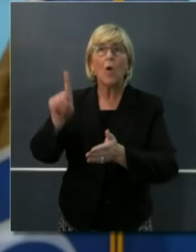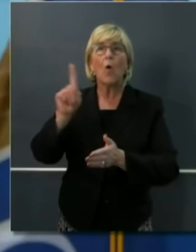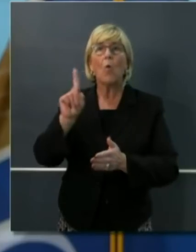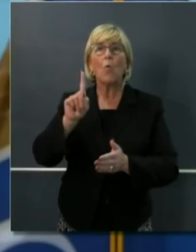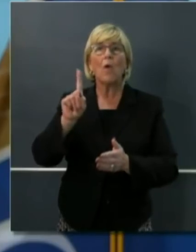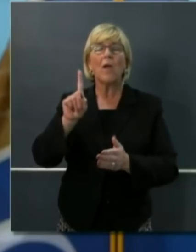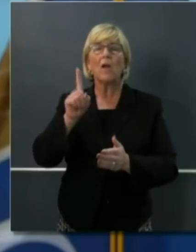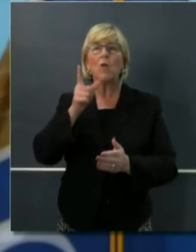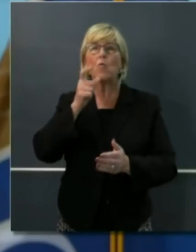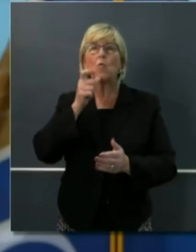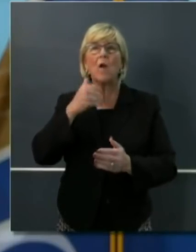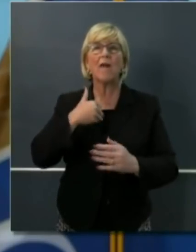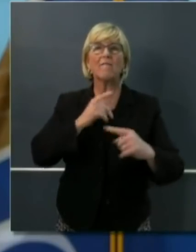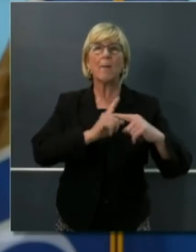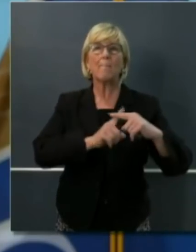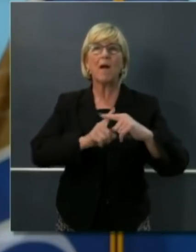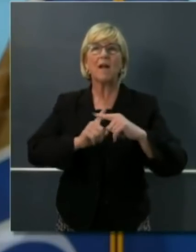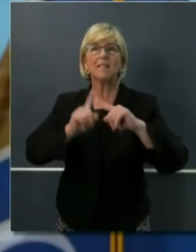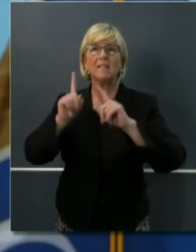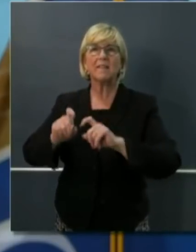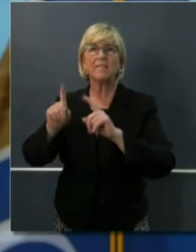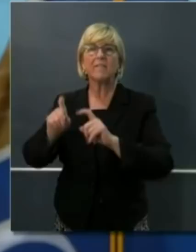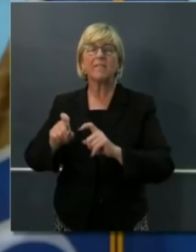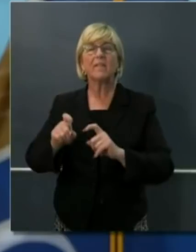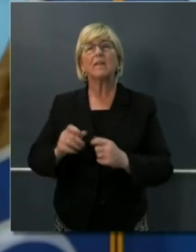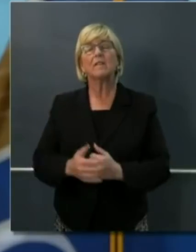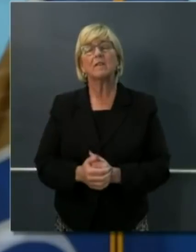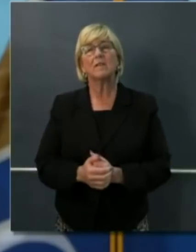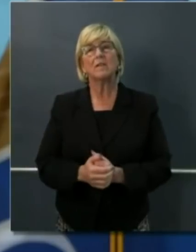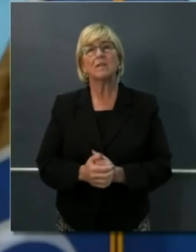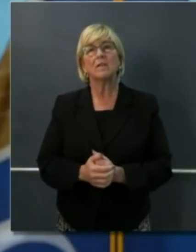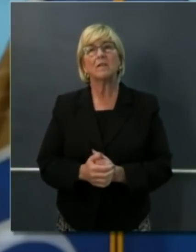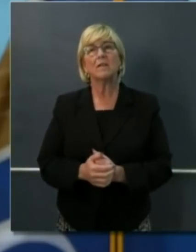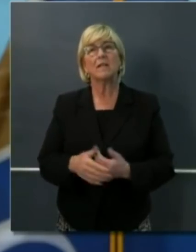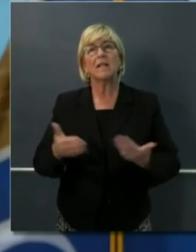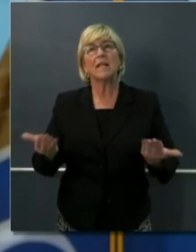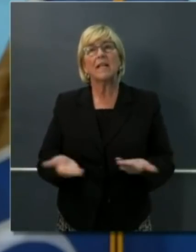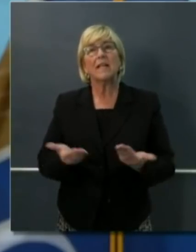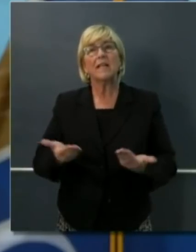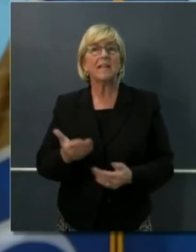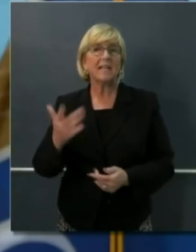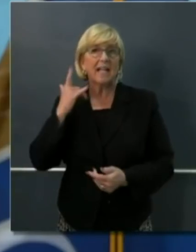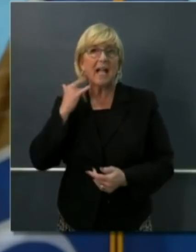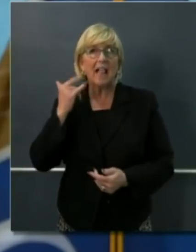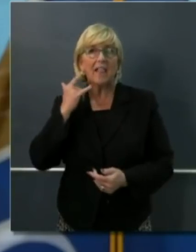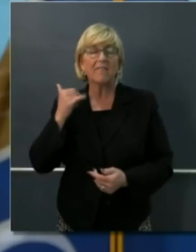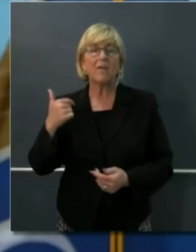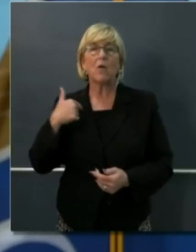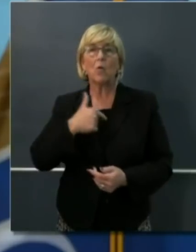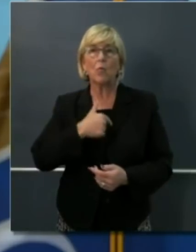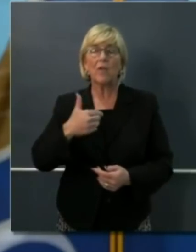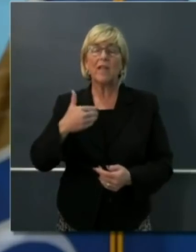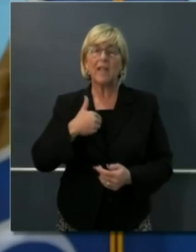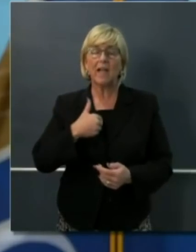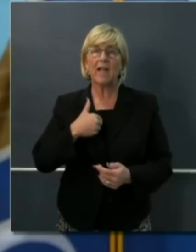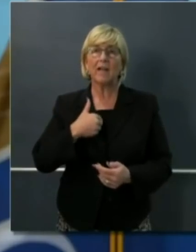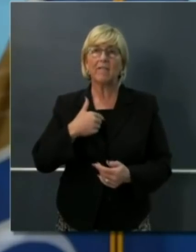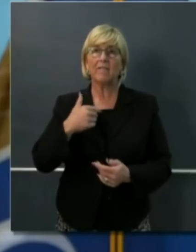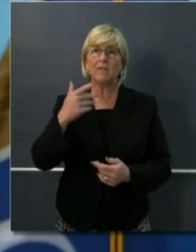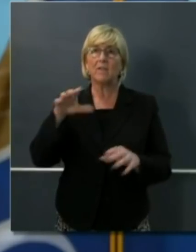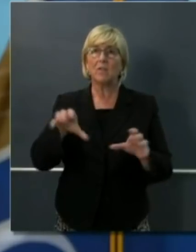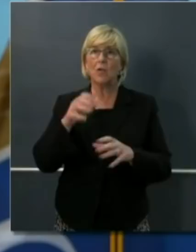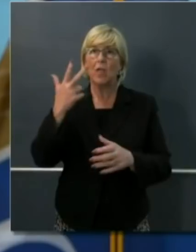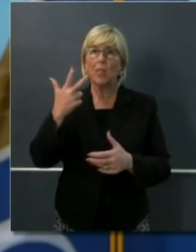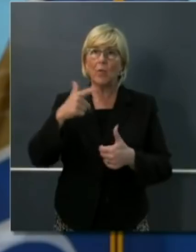state of California have a long history of testing and tracking and tracing patients.